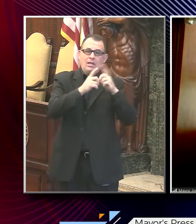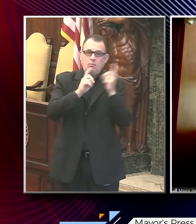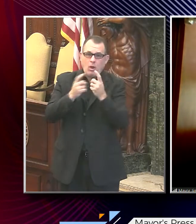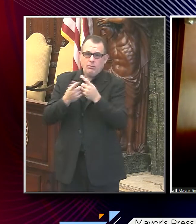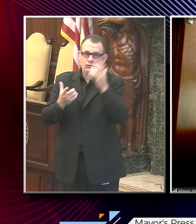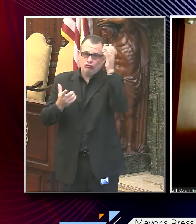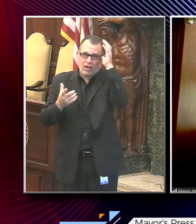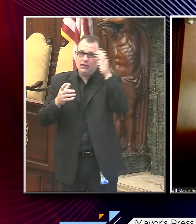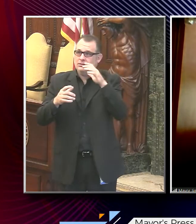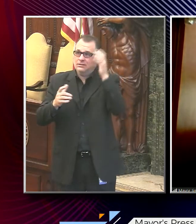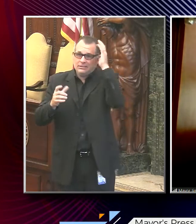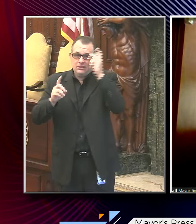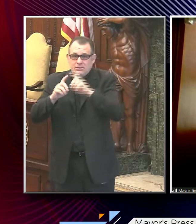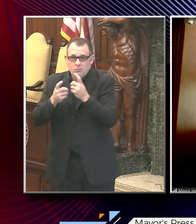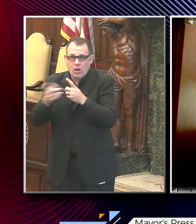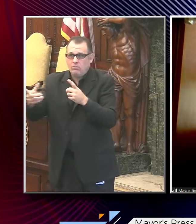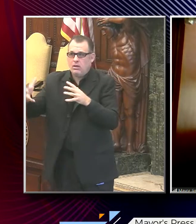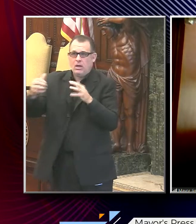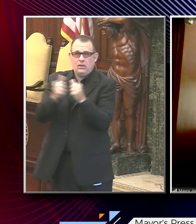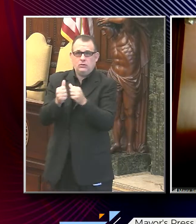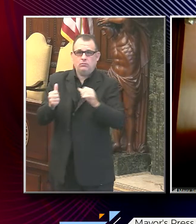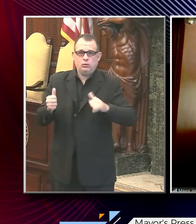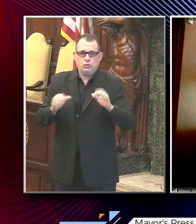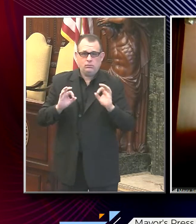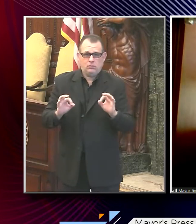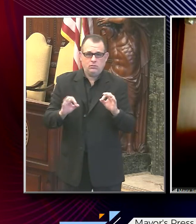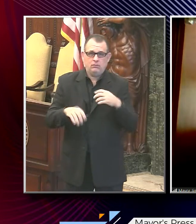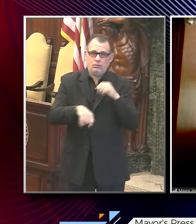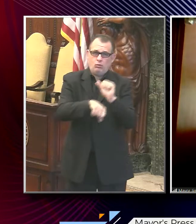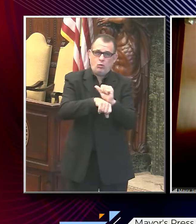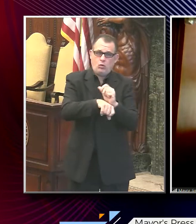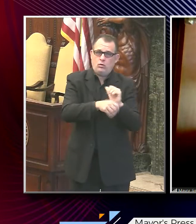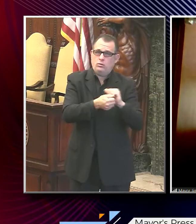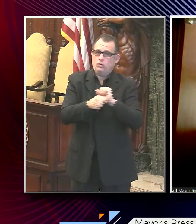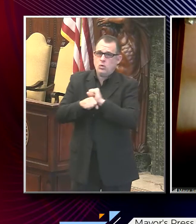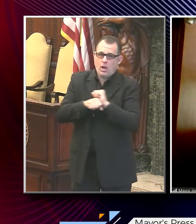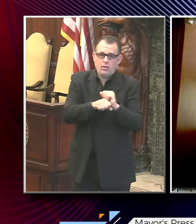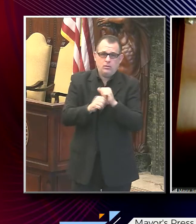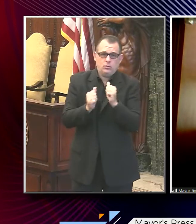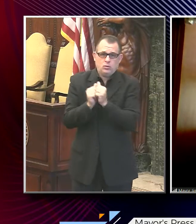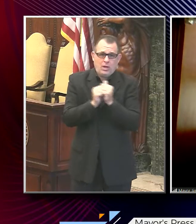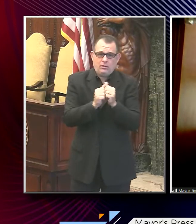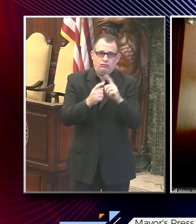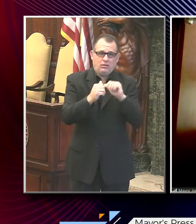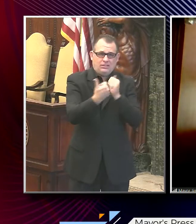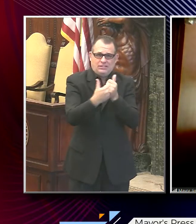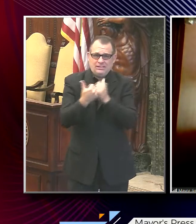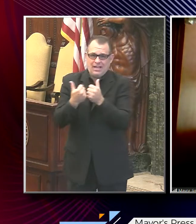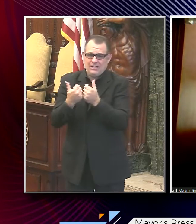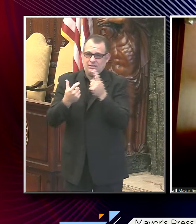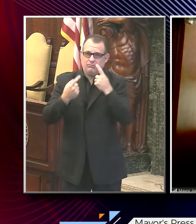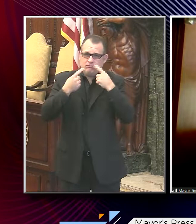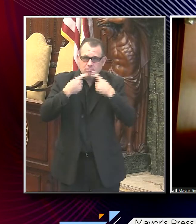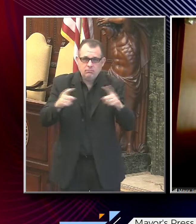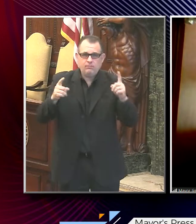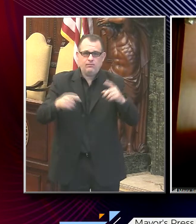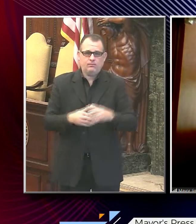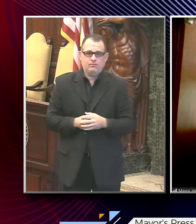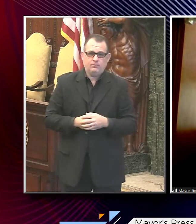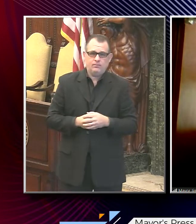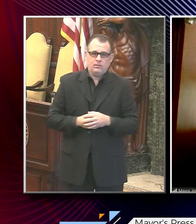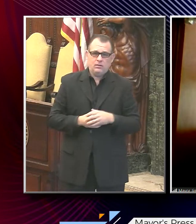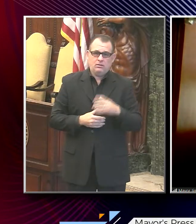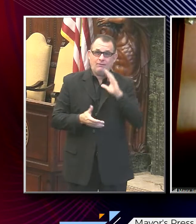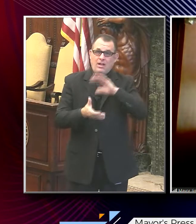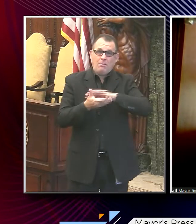backlog. It truly takes all of us working together to get through the challenges caused by the pandemic and the amount of trash that's been